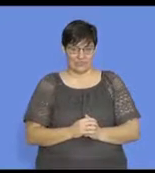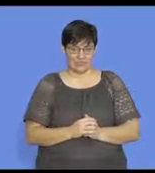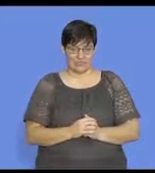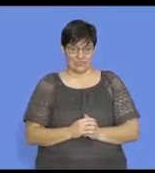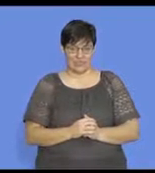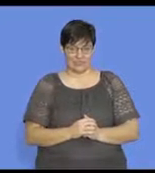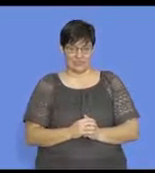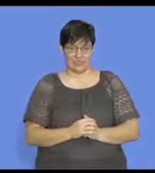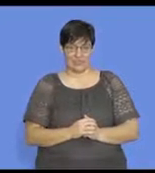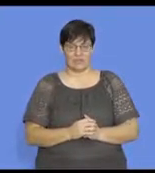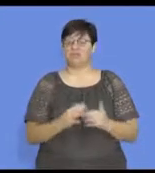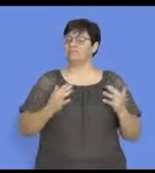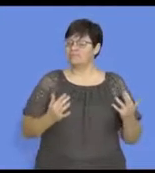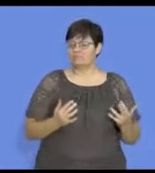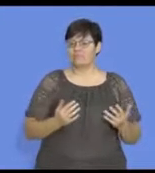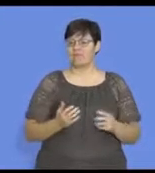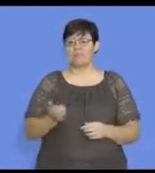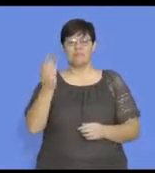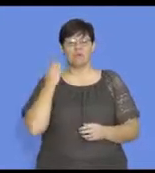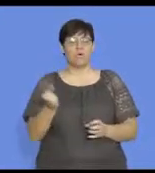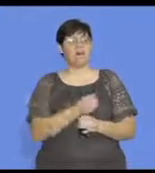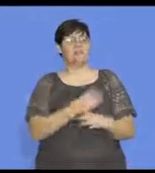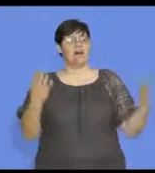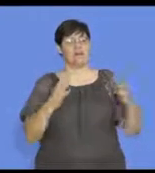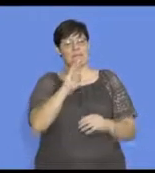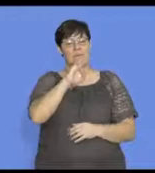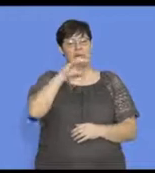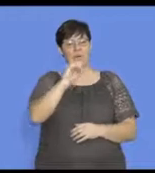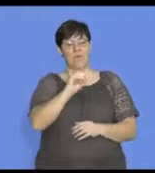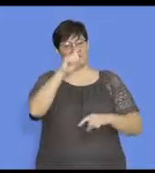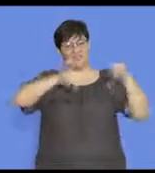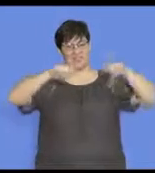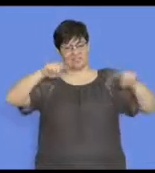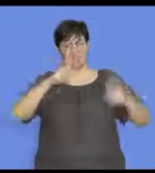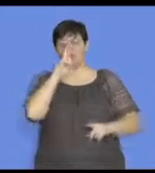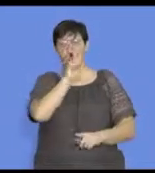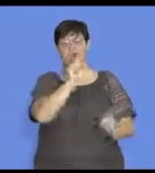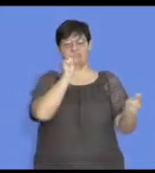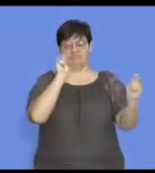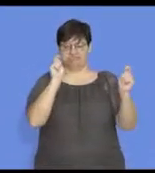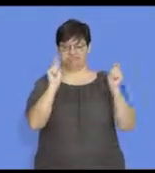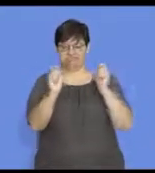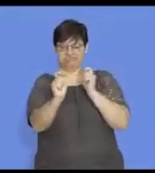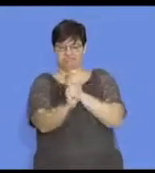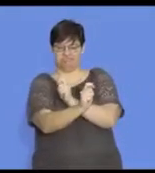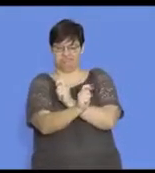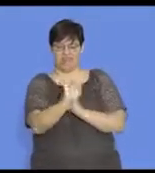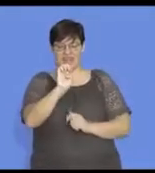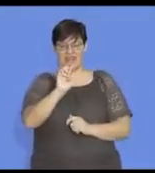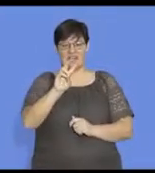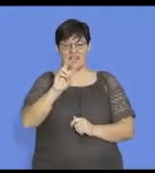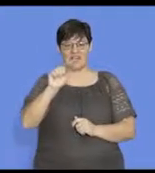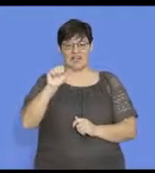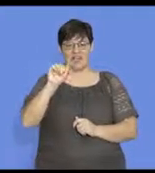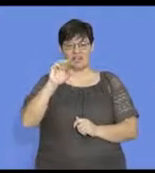All right, guys, so when we first started our biodiversity, when we looked at evolution, we looked at the concept of